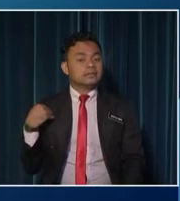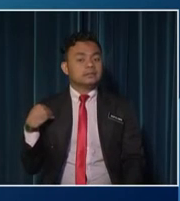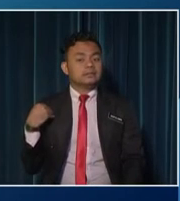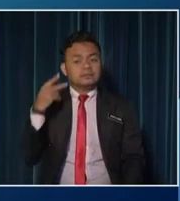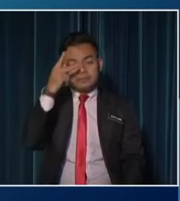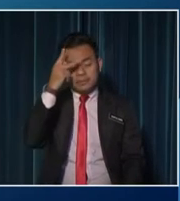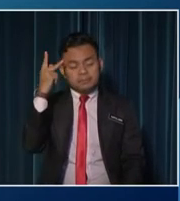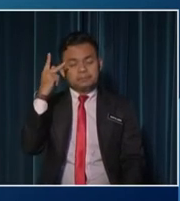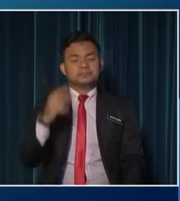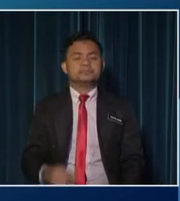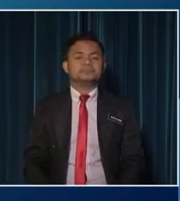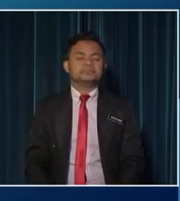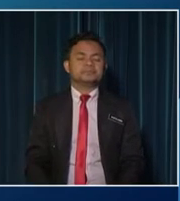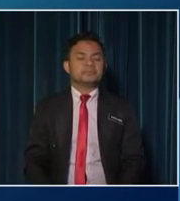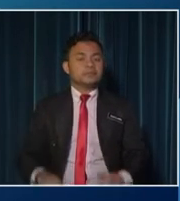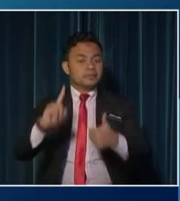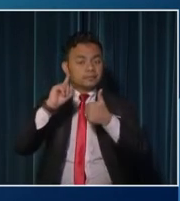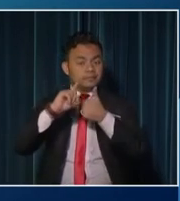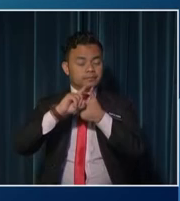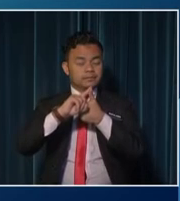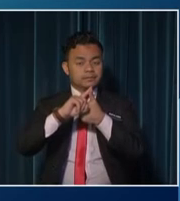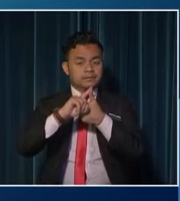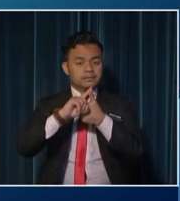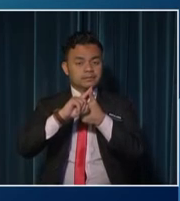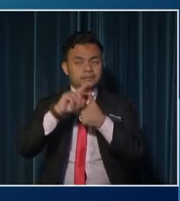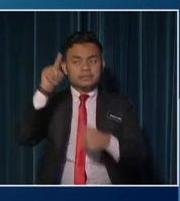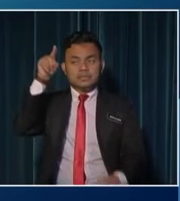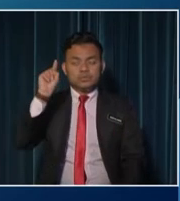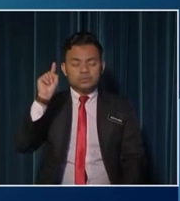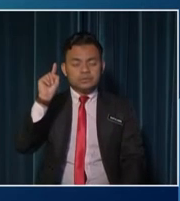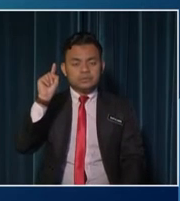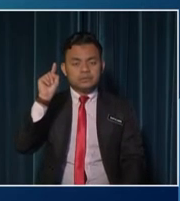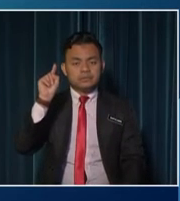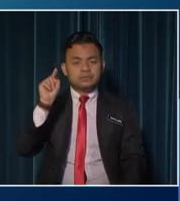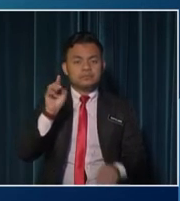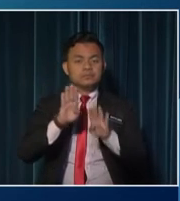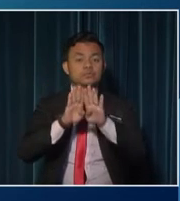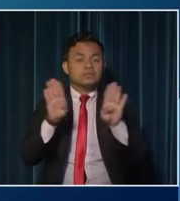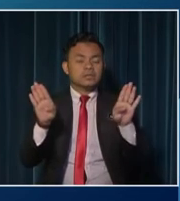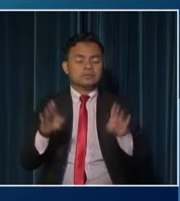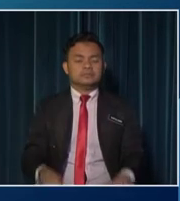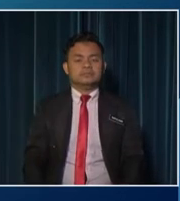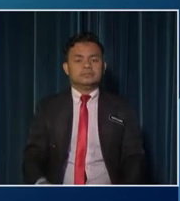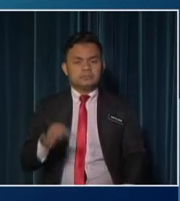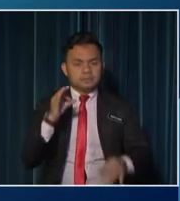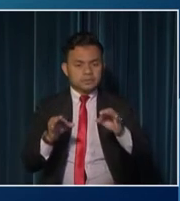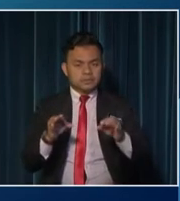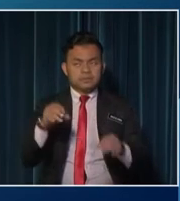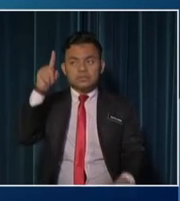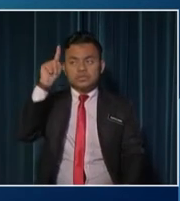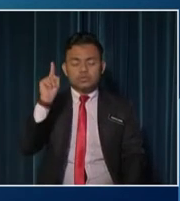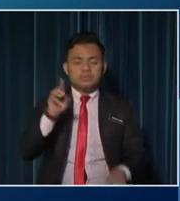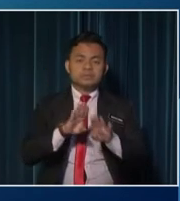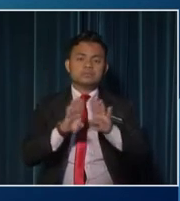up. First, the switch is open. When the switch is open, the